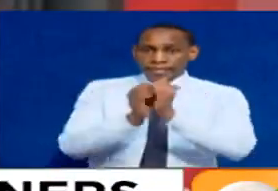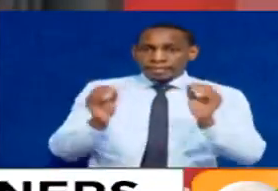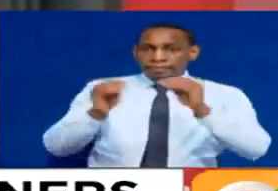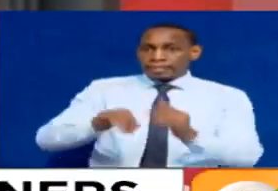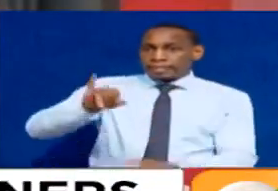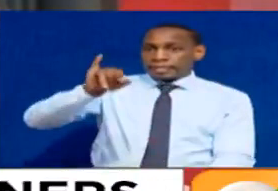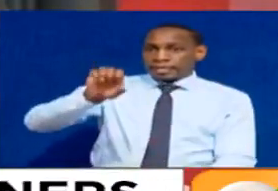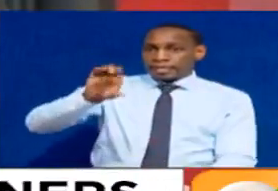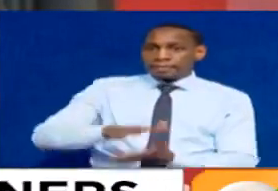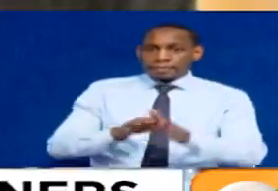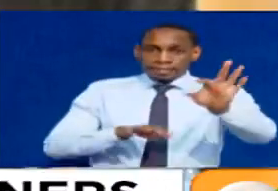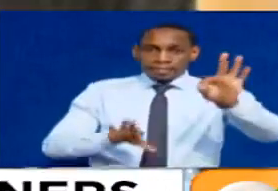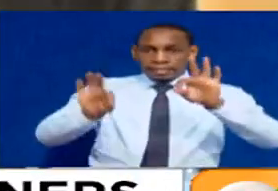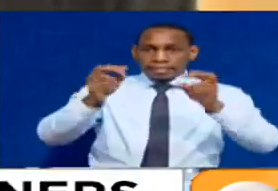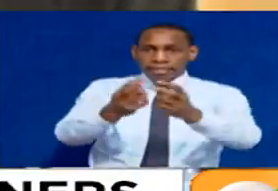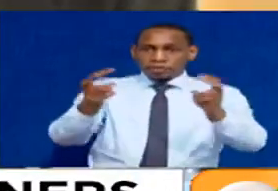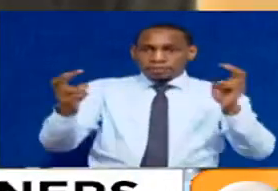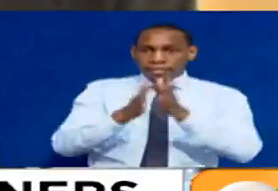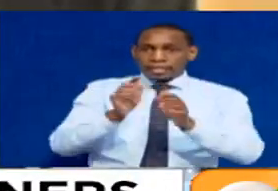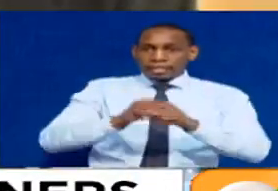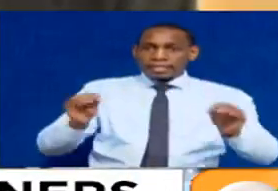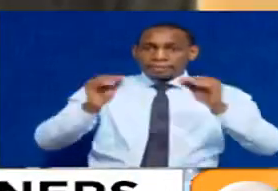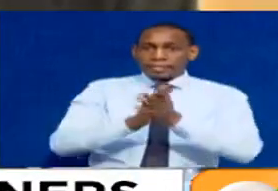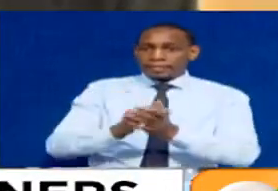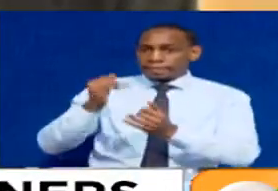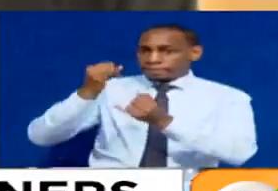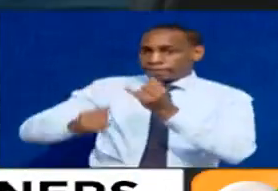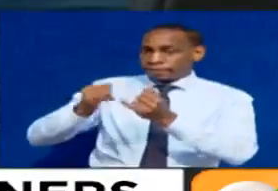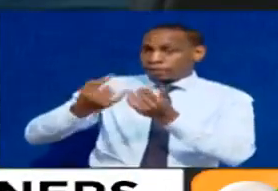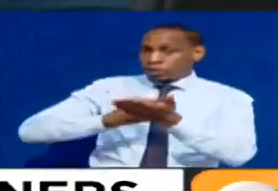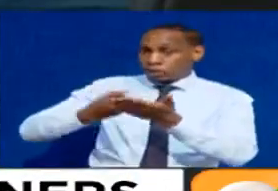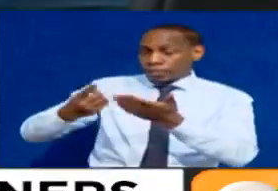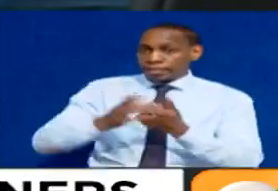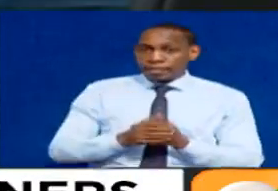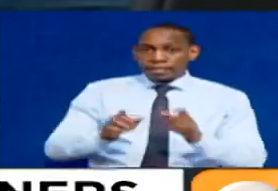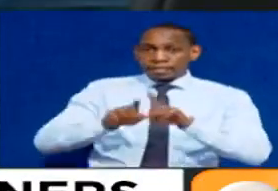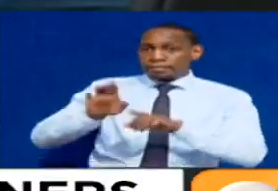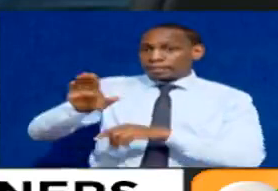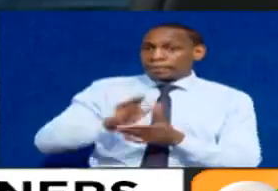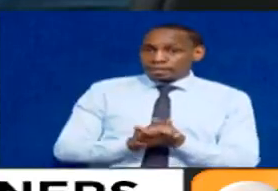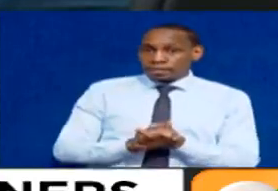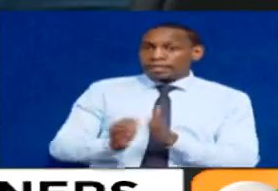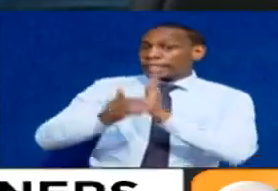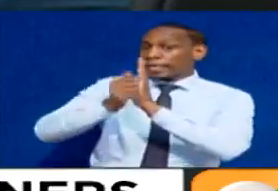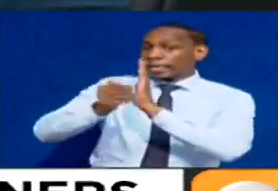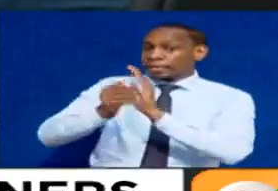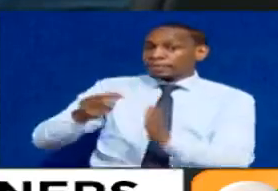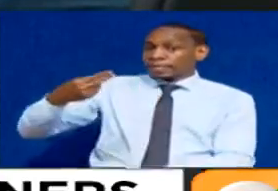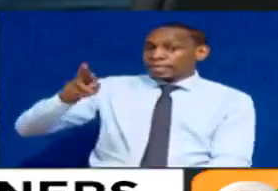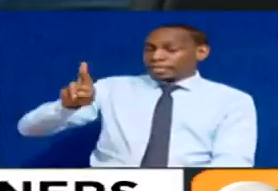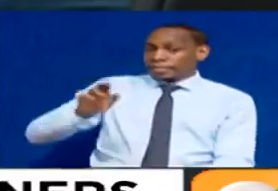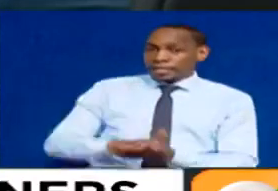of the IEBC selection panel as its sessions entered the penultimate week. You are also an expert in